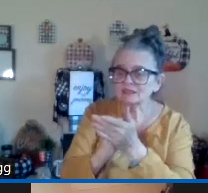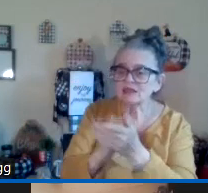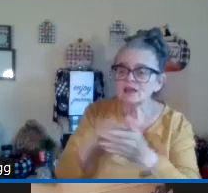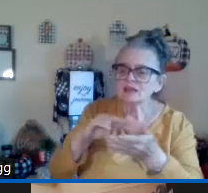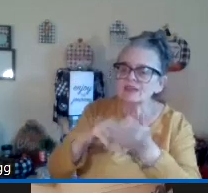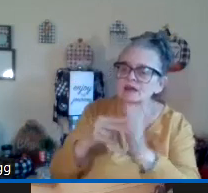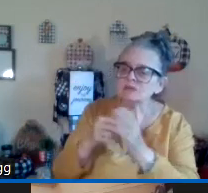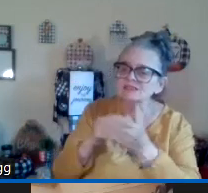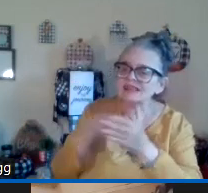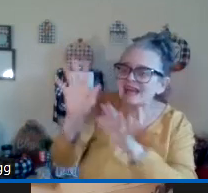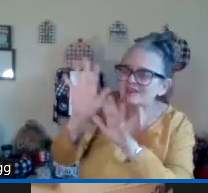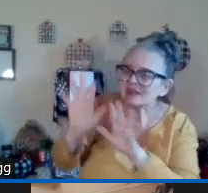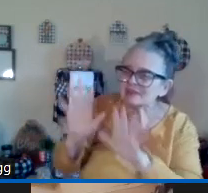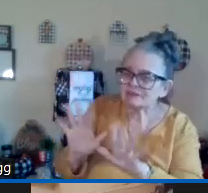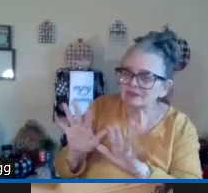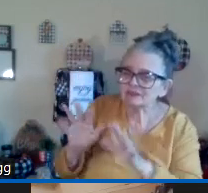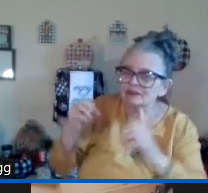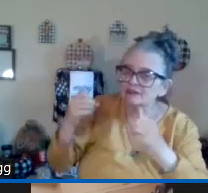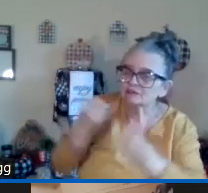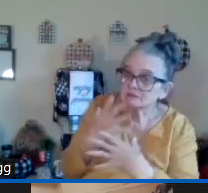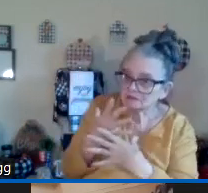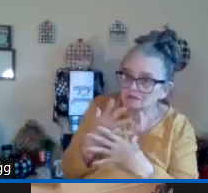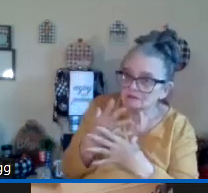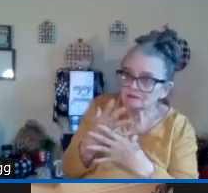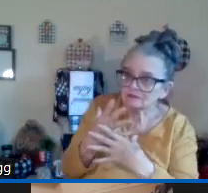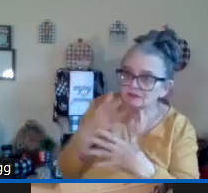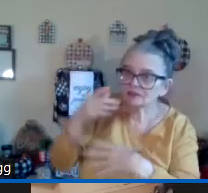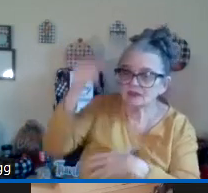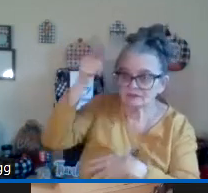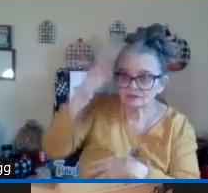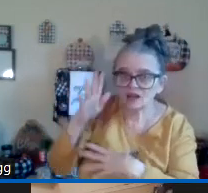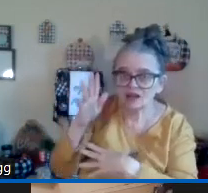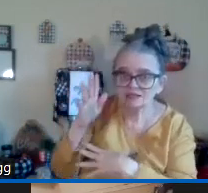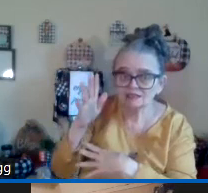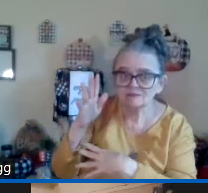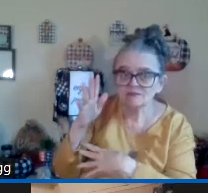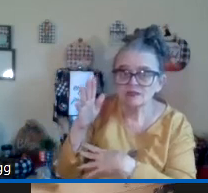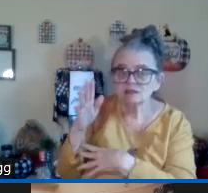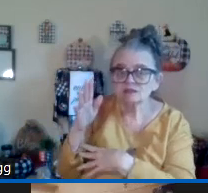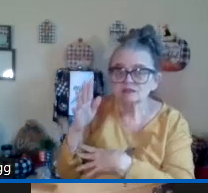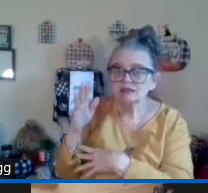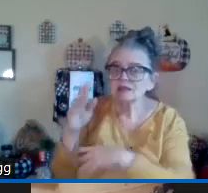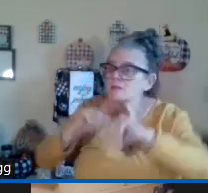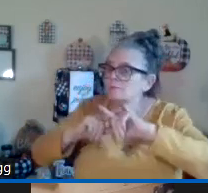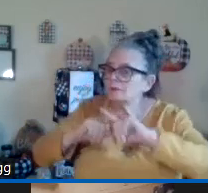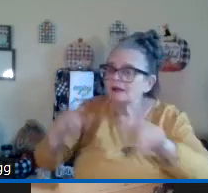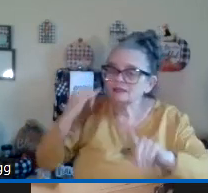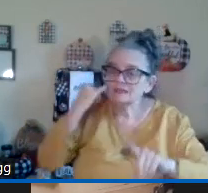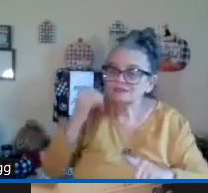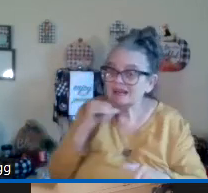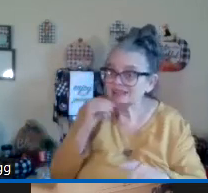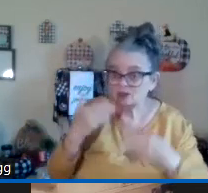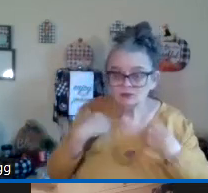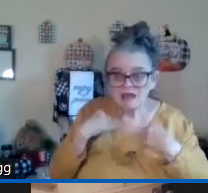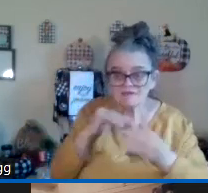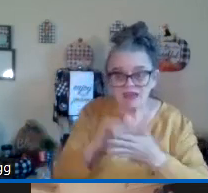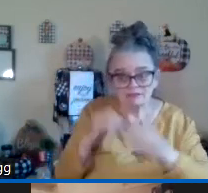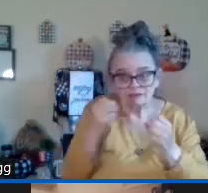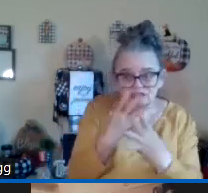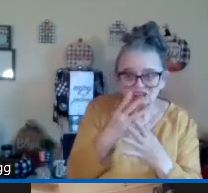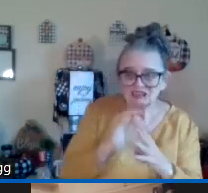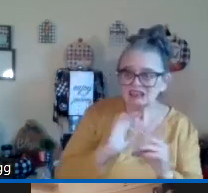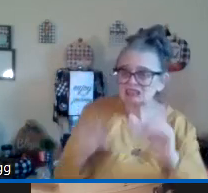Never without fear. That means we have the fear of God, and it doesn't mean that